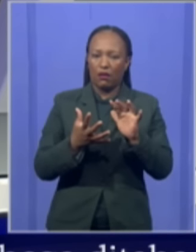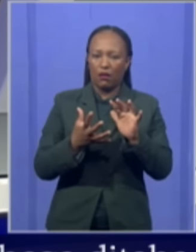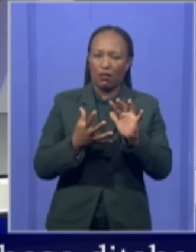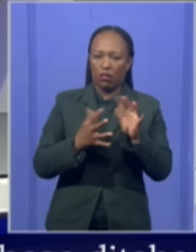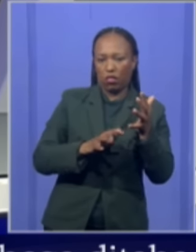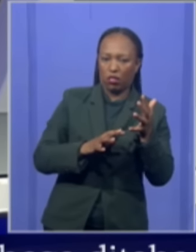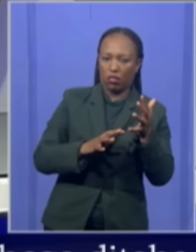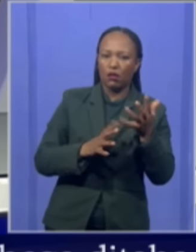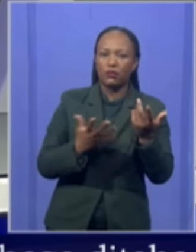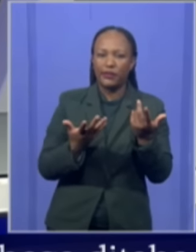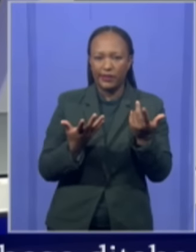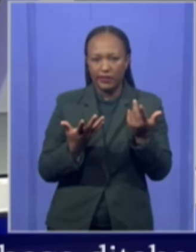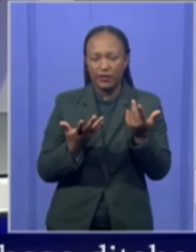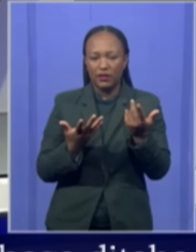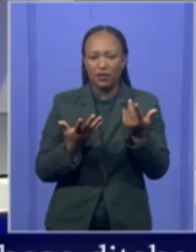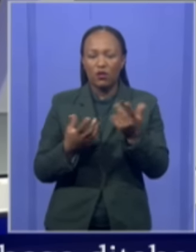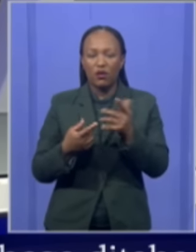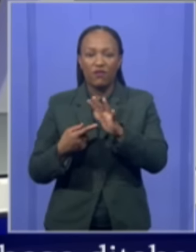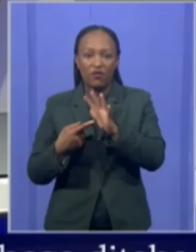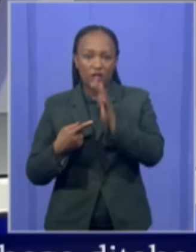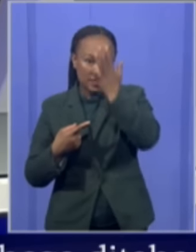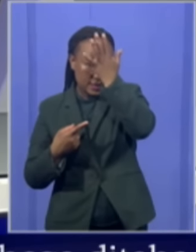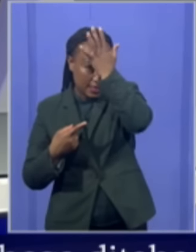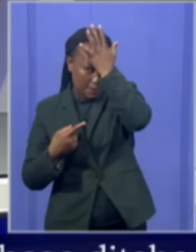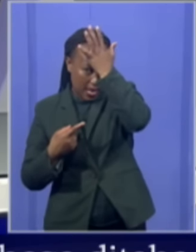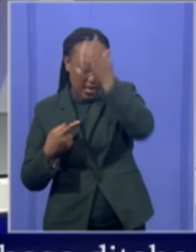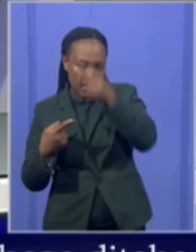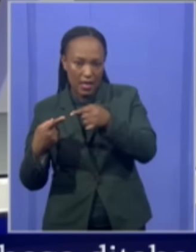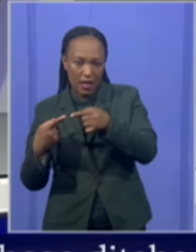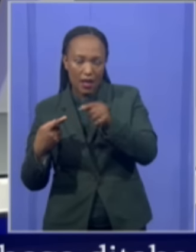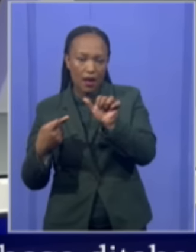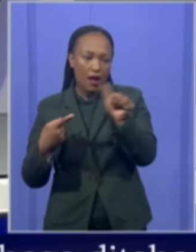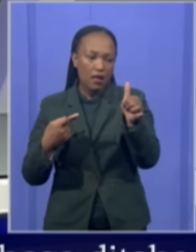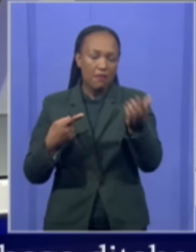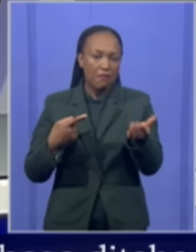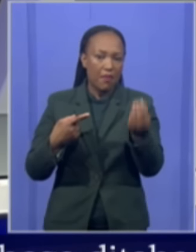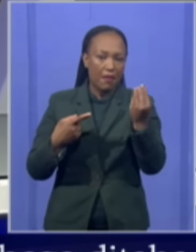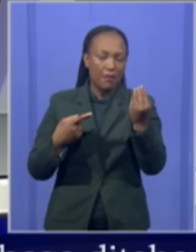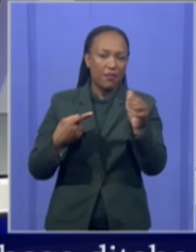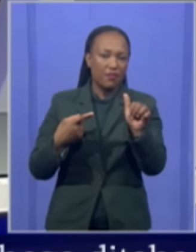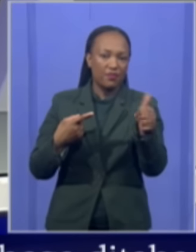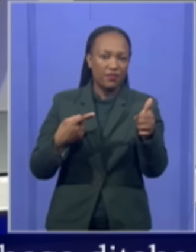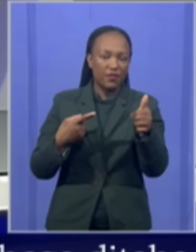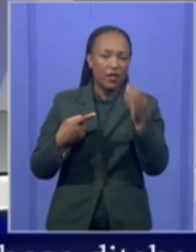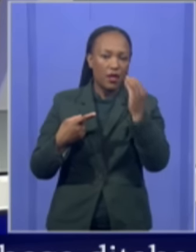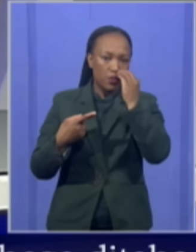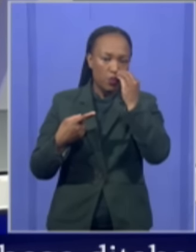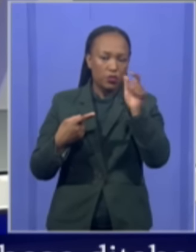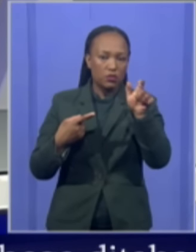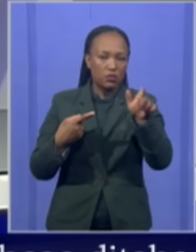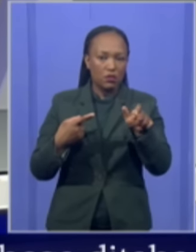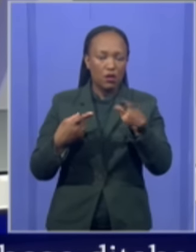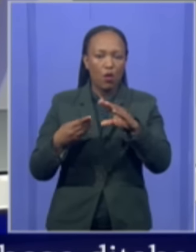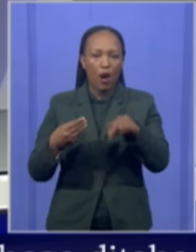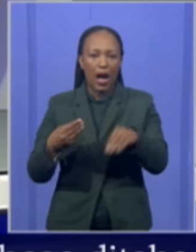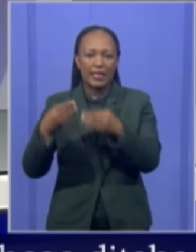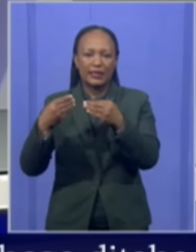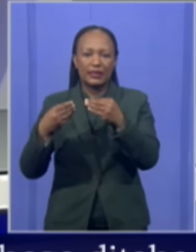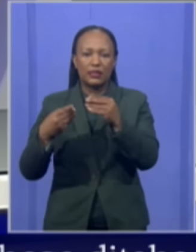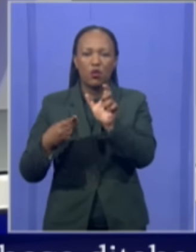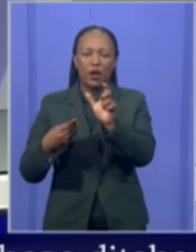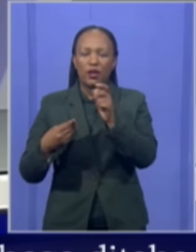ke ra gore sebakeng sa Sepedi o be o tla huetša o mongwe wa boraditaba a tsentšha lentswe la Setswana